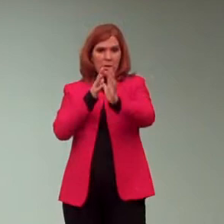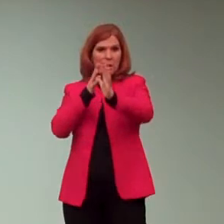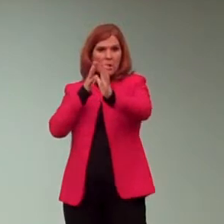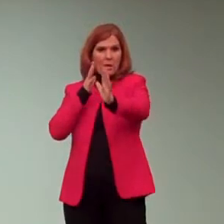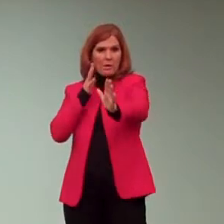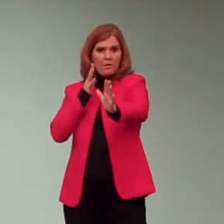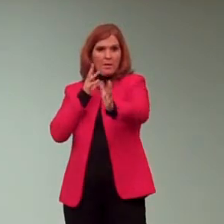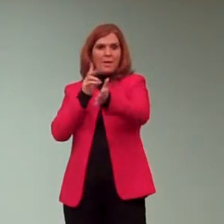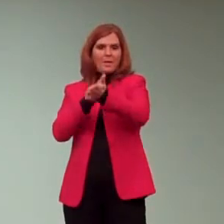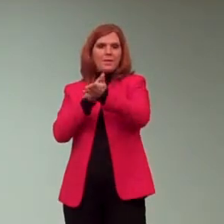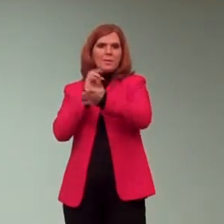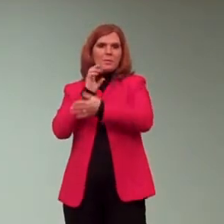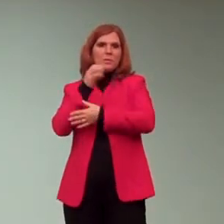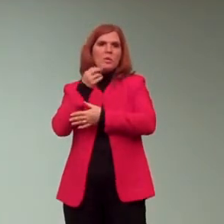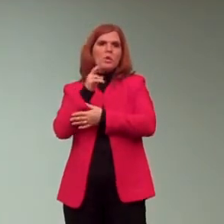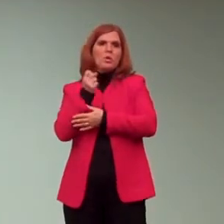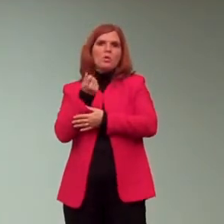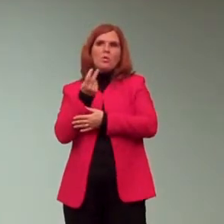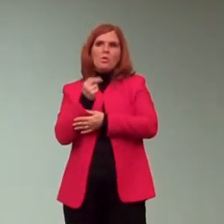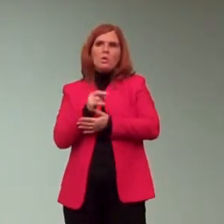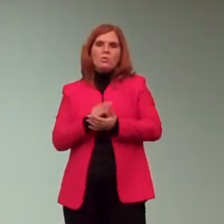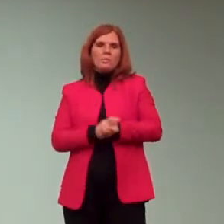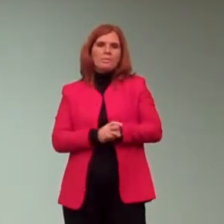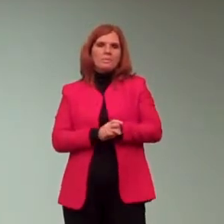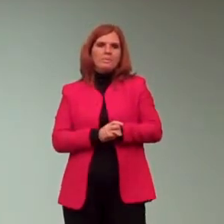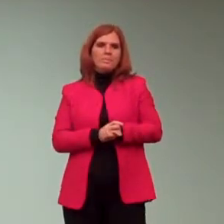doctor was Croatian.